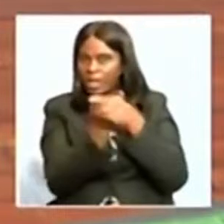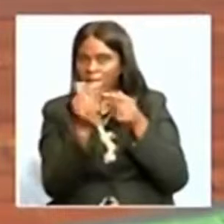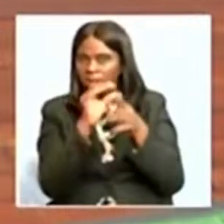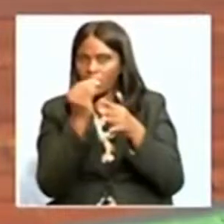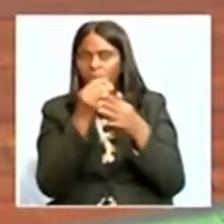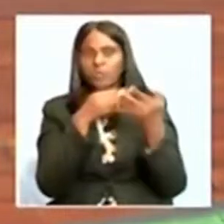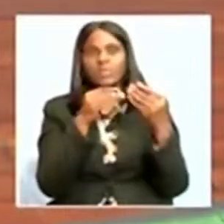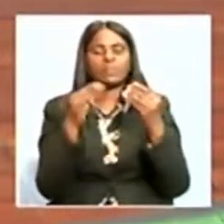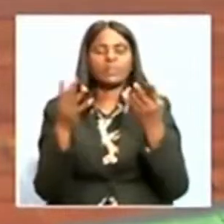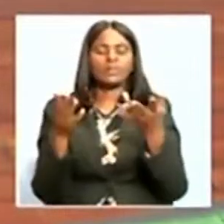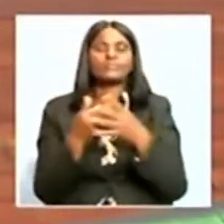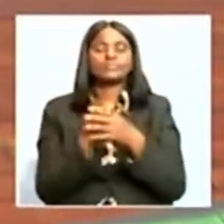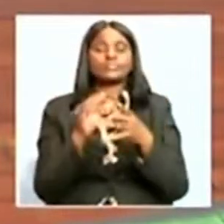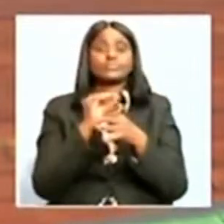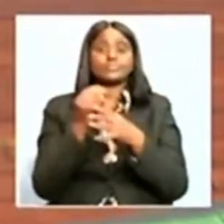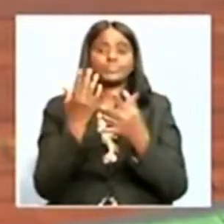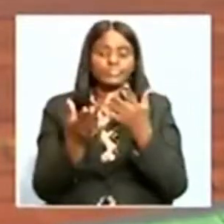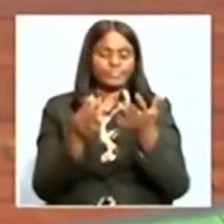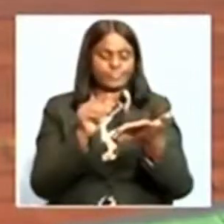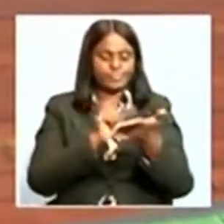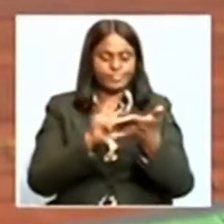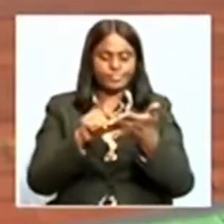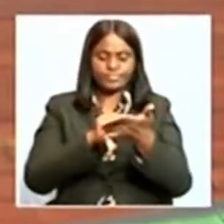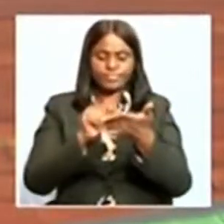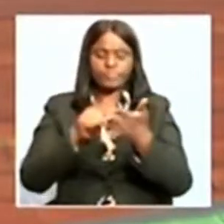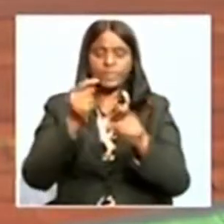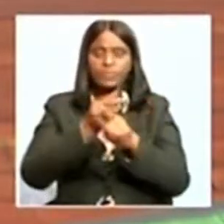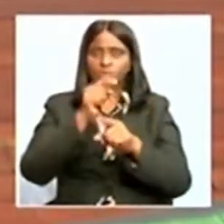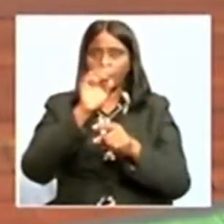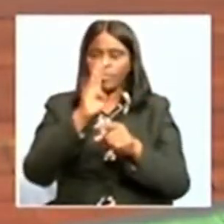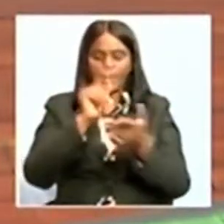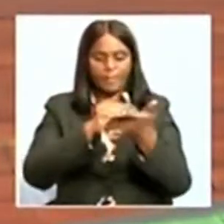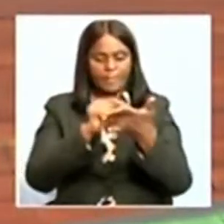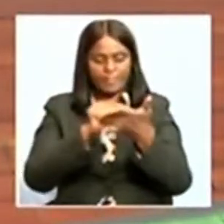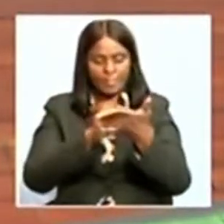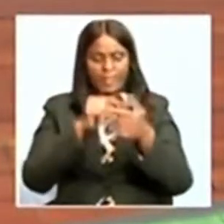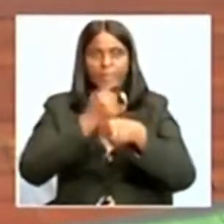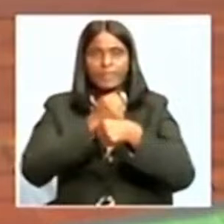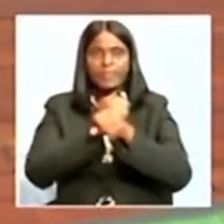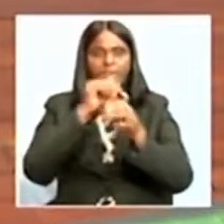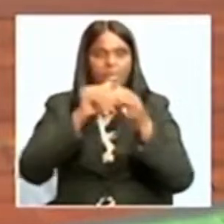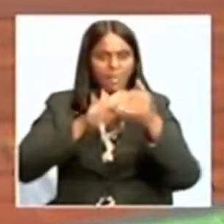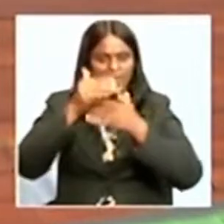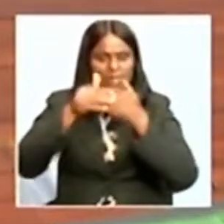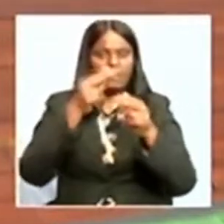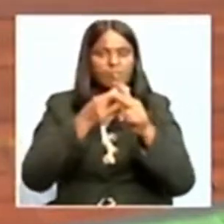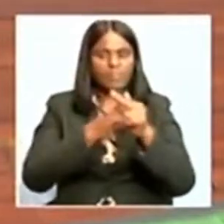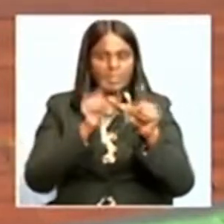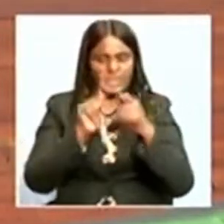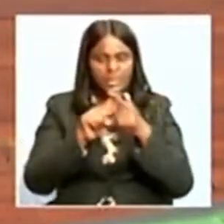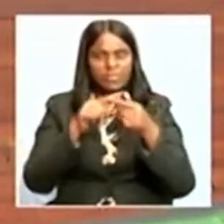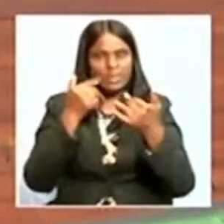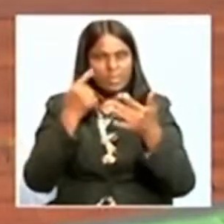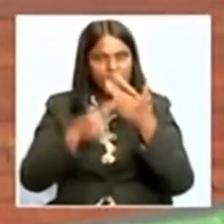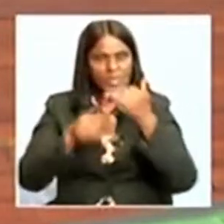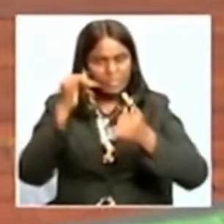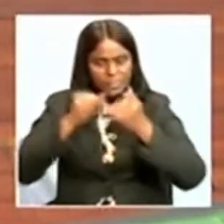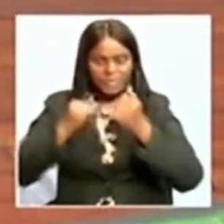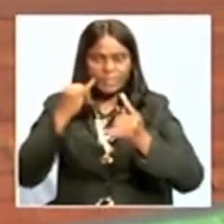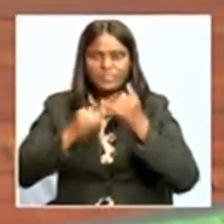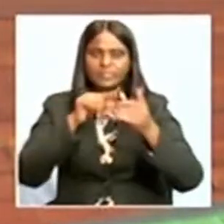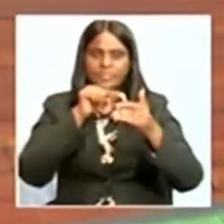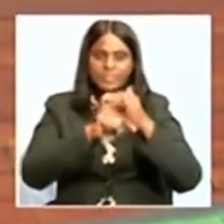of, or of bets, including from bets made in the preceding month, and duly completed